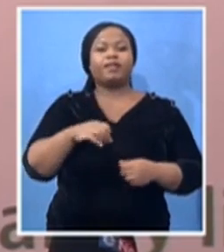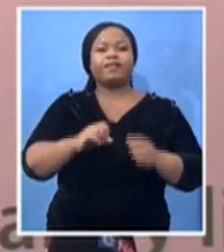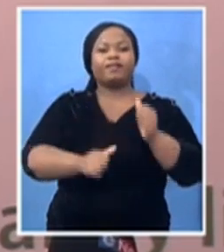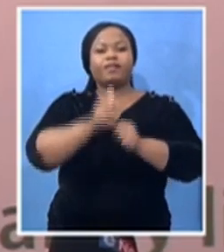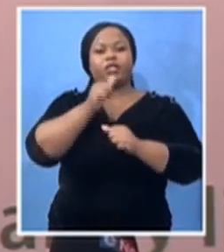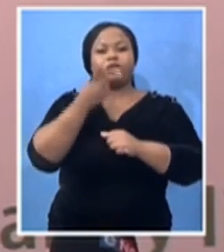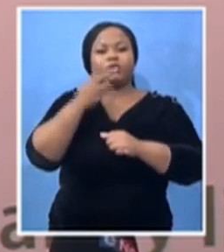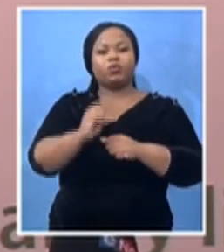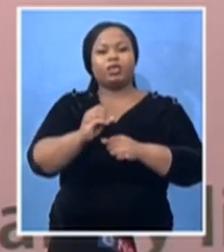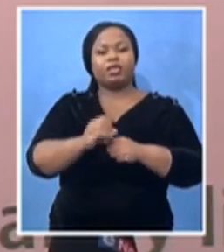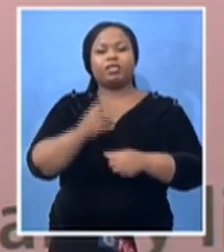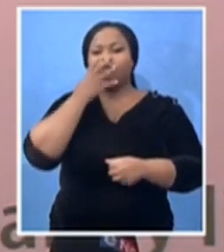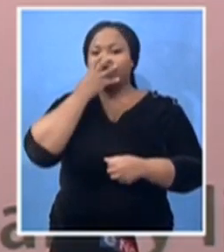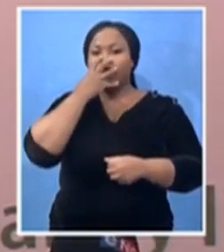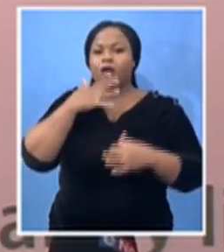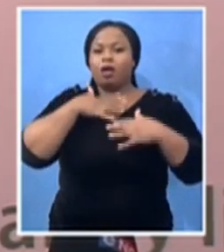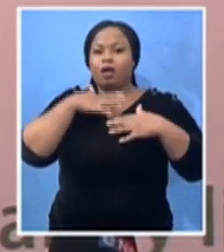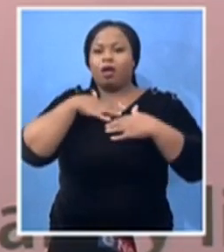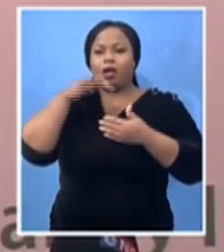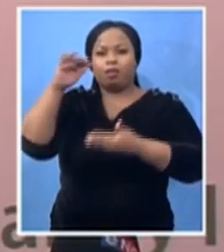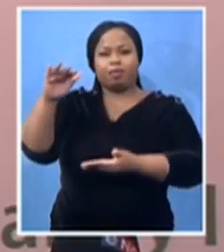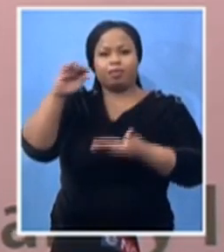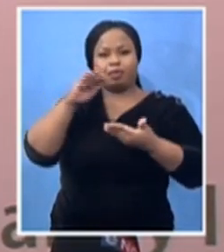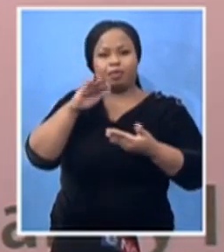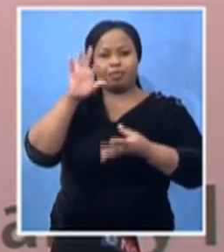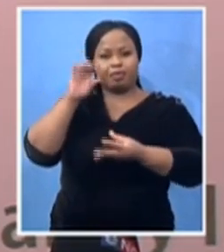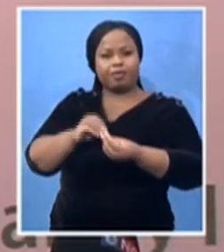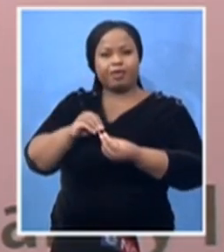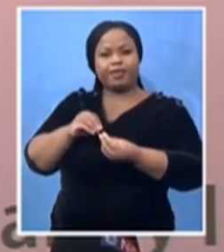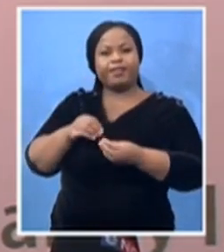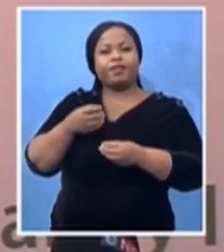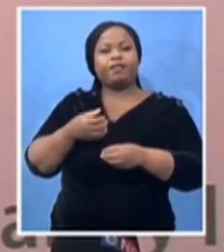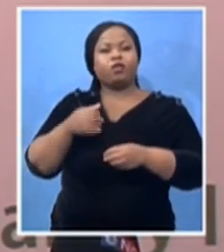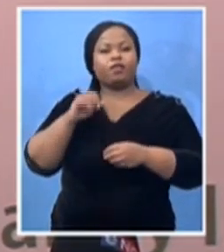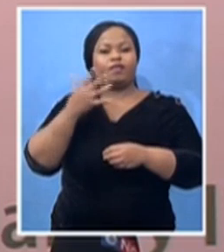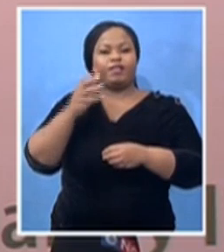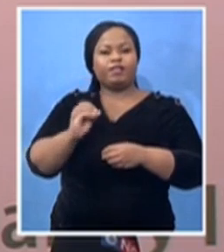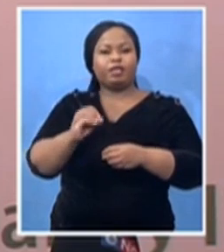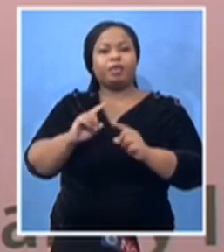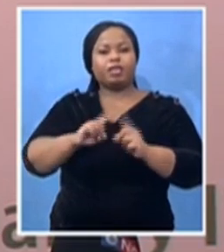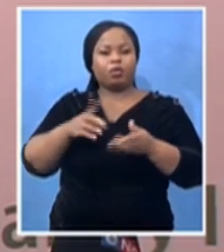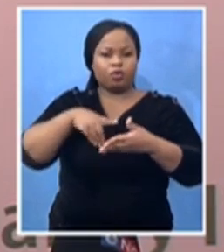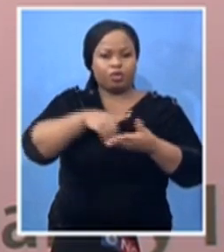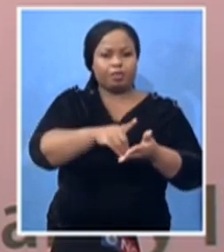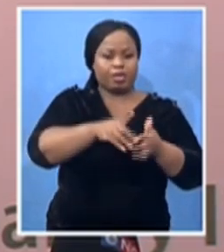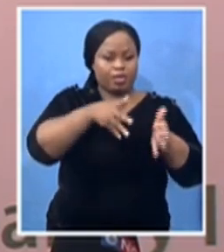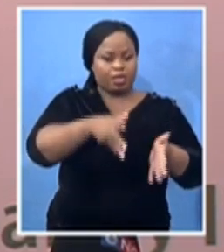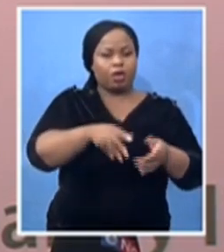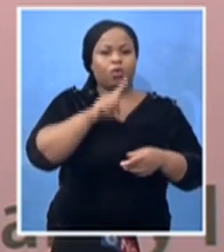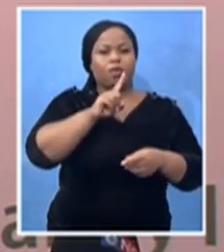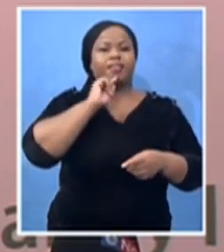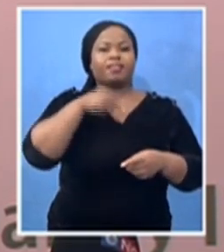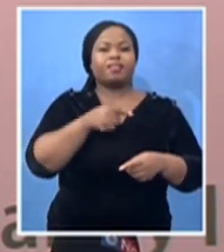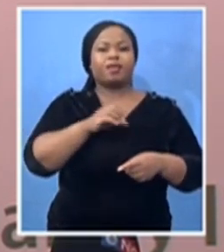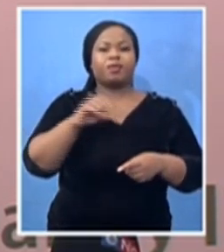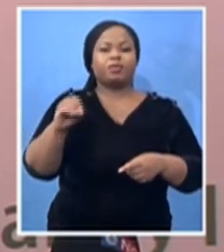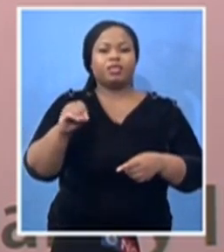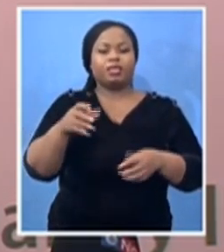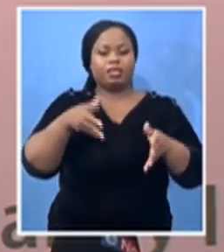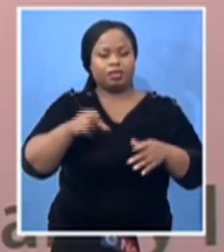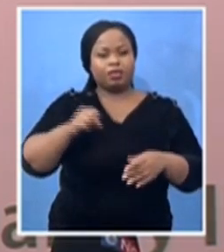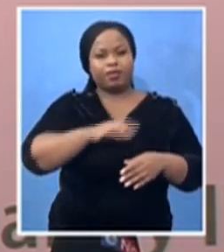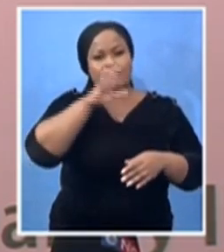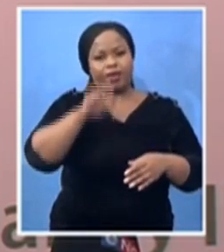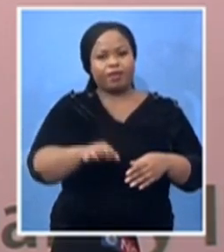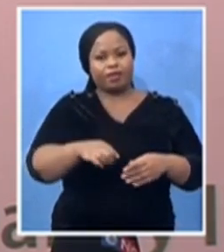of 1,000 ventilators that will be donated to South Africa. Through no small miracle, these ventilators were on the